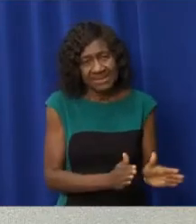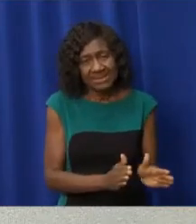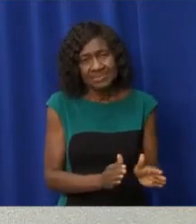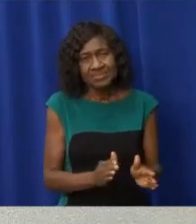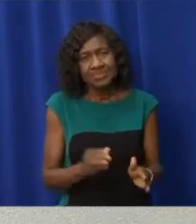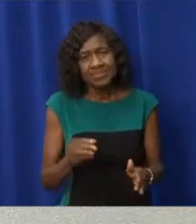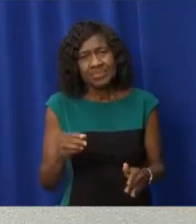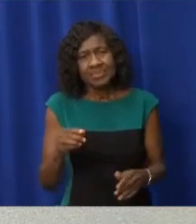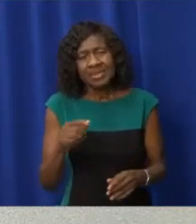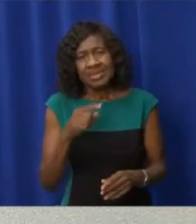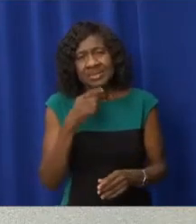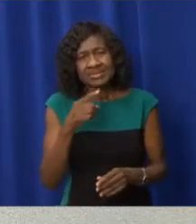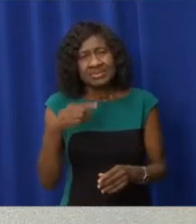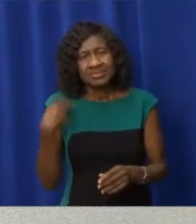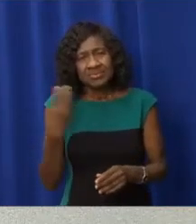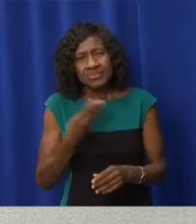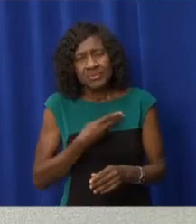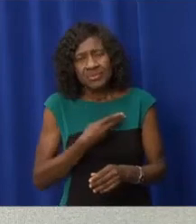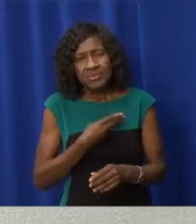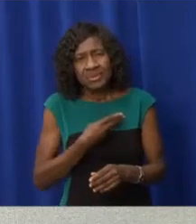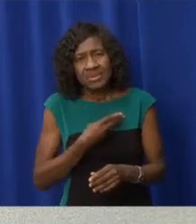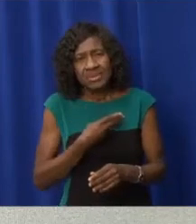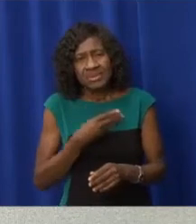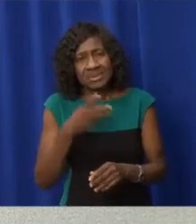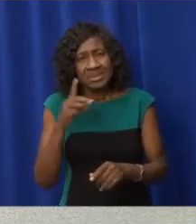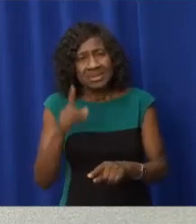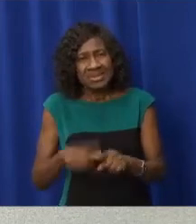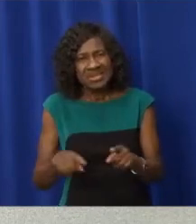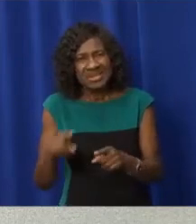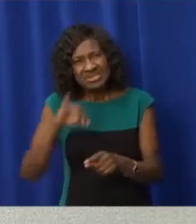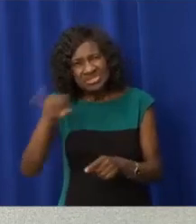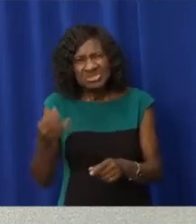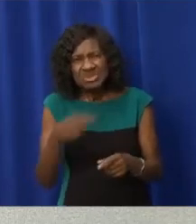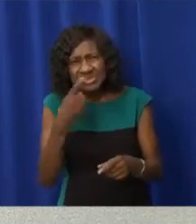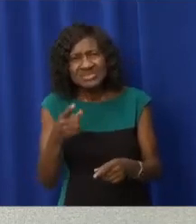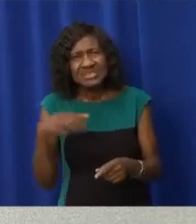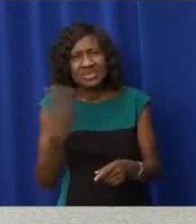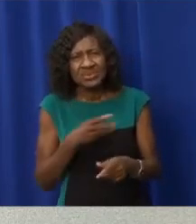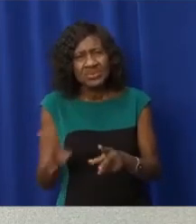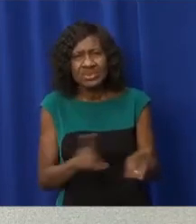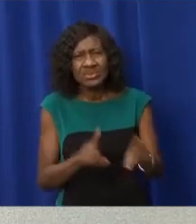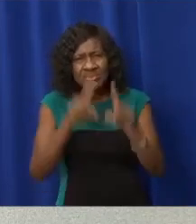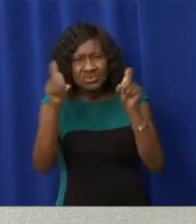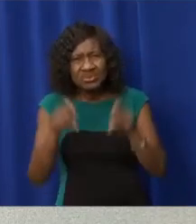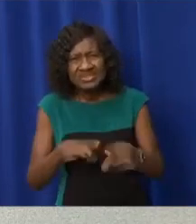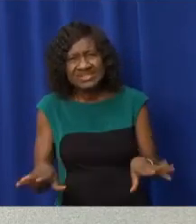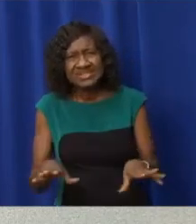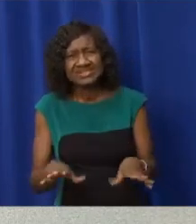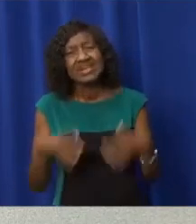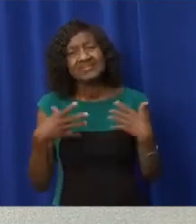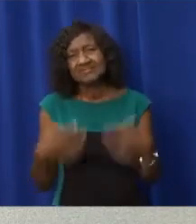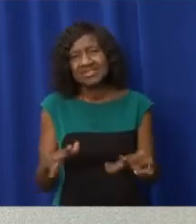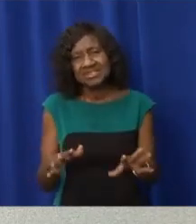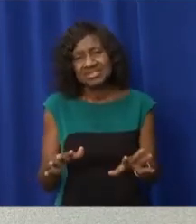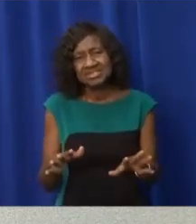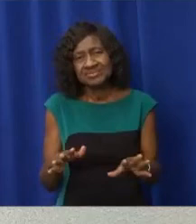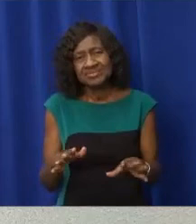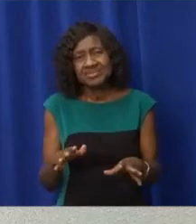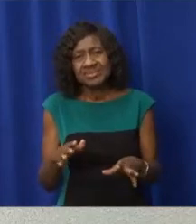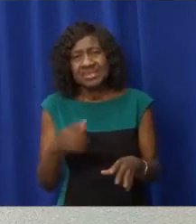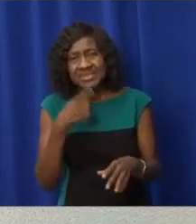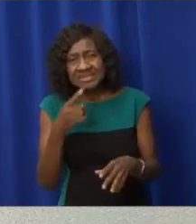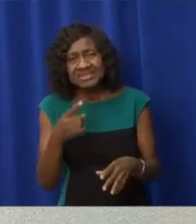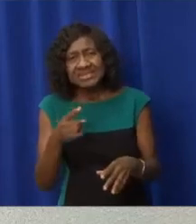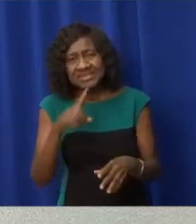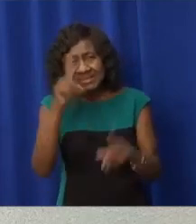be able to do the test once and say, you're good to go. As I've said quite a few times before, the test is good on that day, but